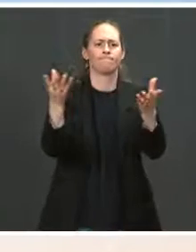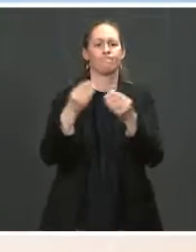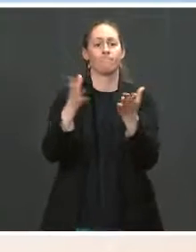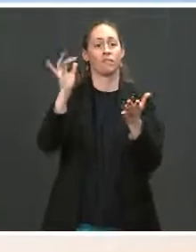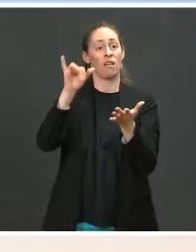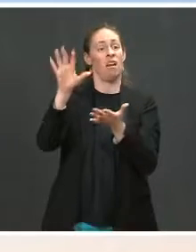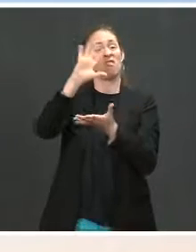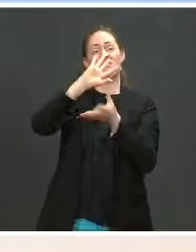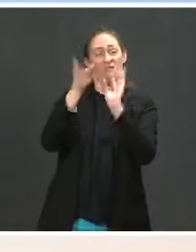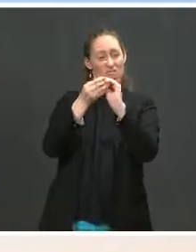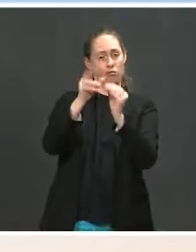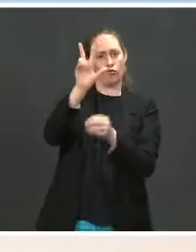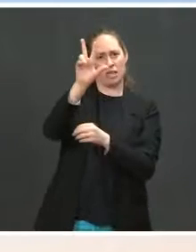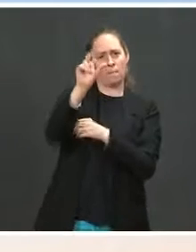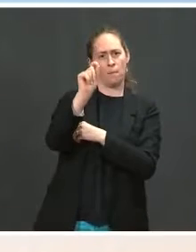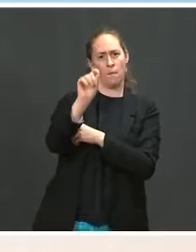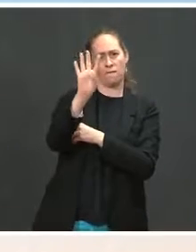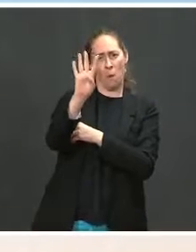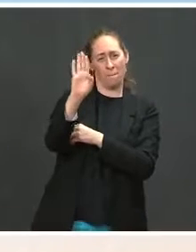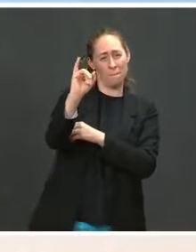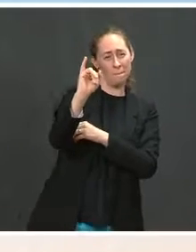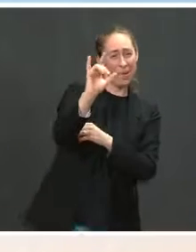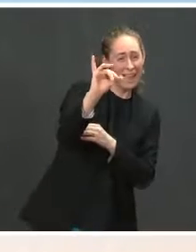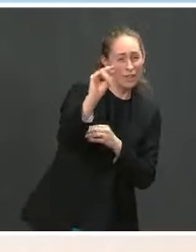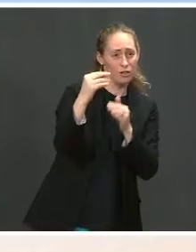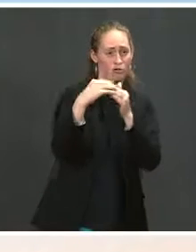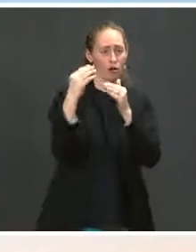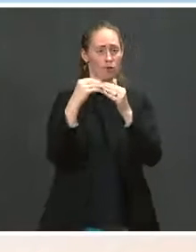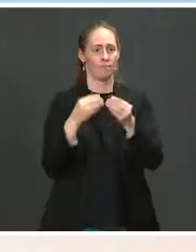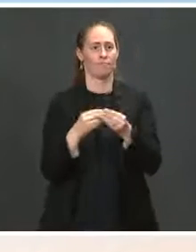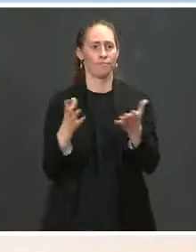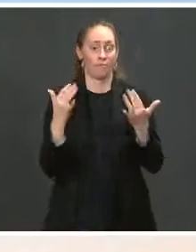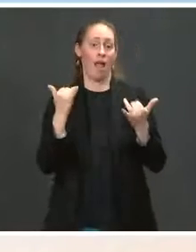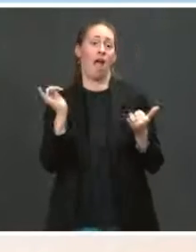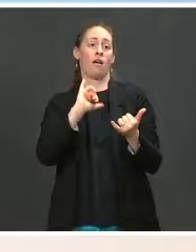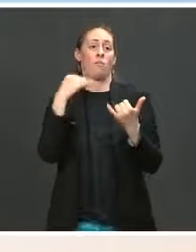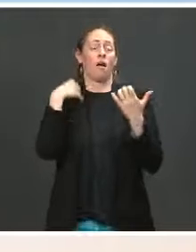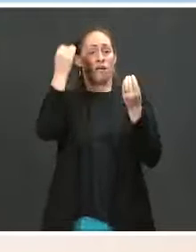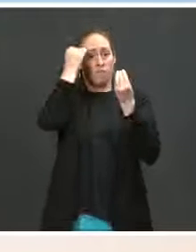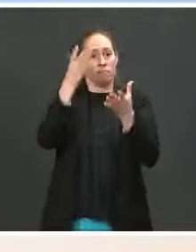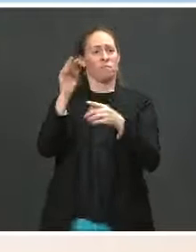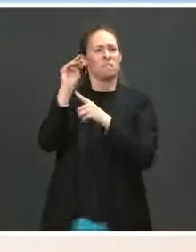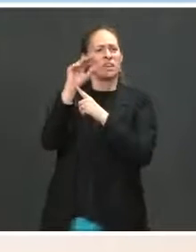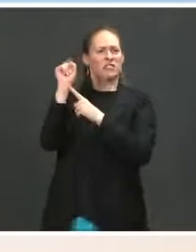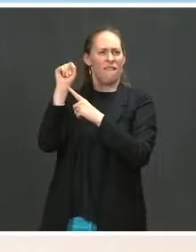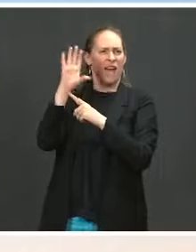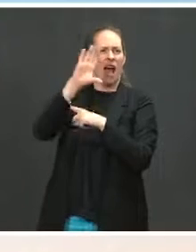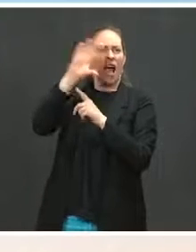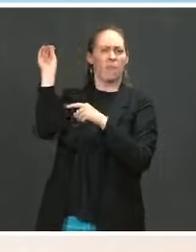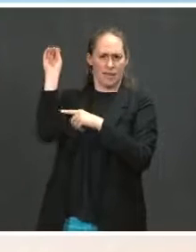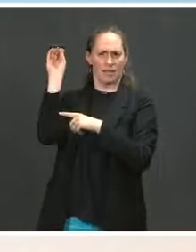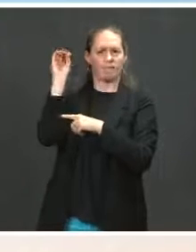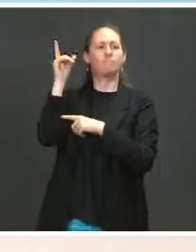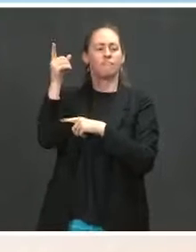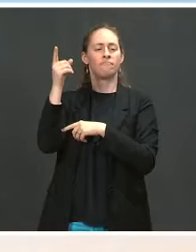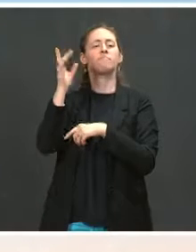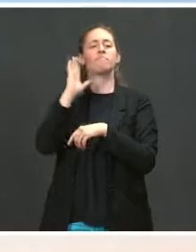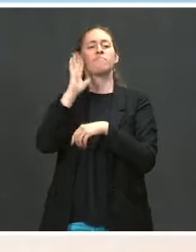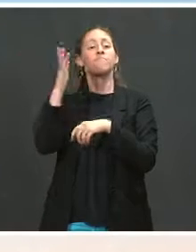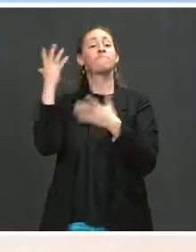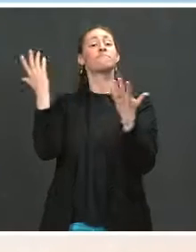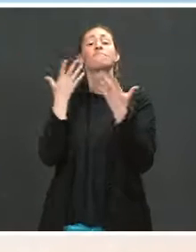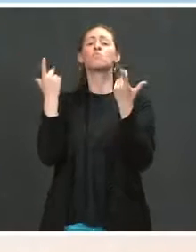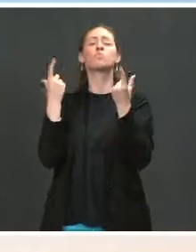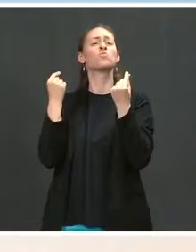billion. Finally, yesterday, Microsoft issued new patches for additional vulnerabilities found in its Exchange servers. You all remember